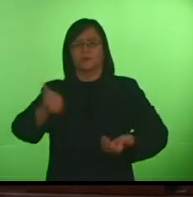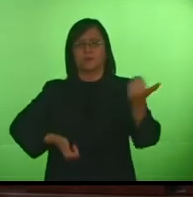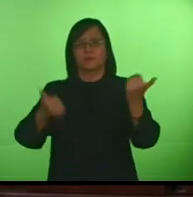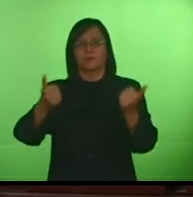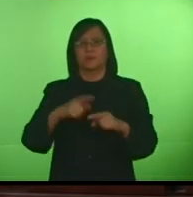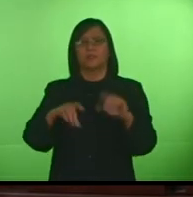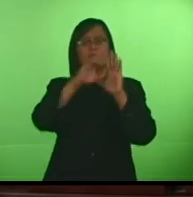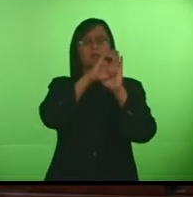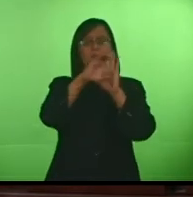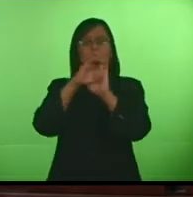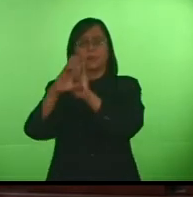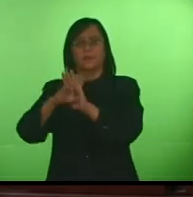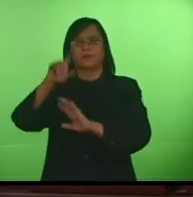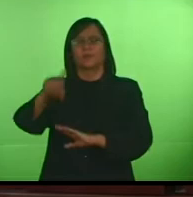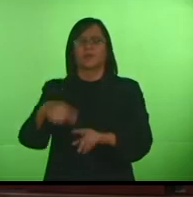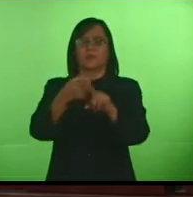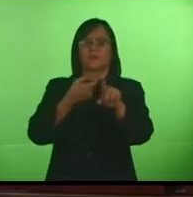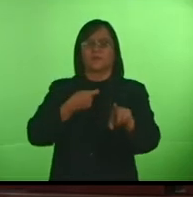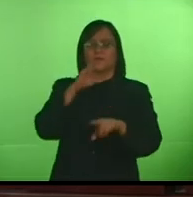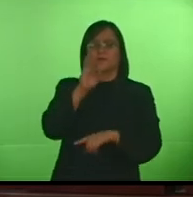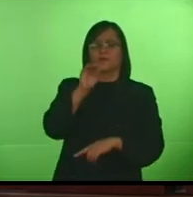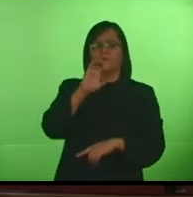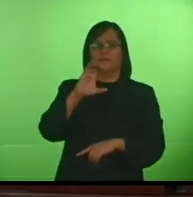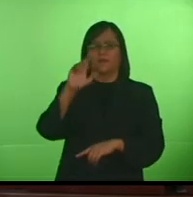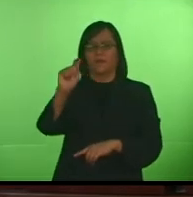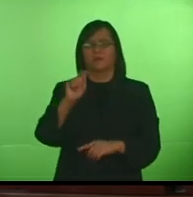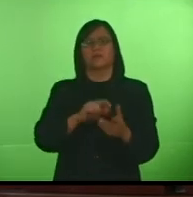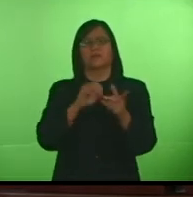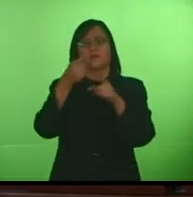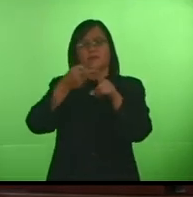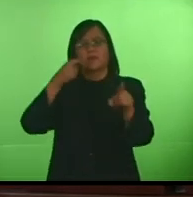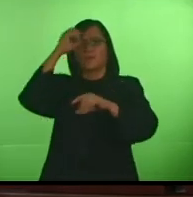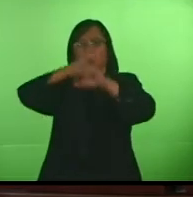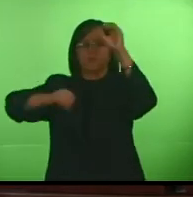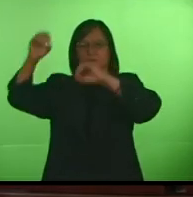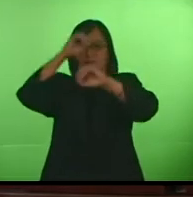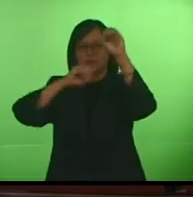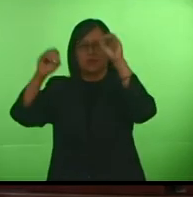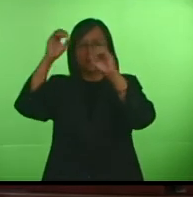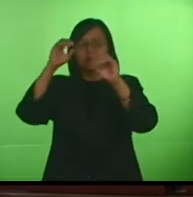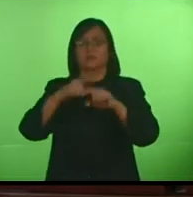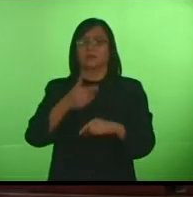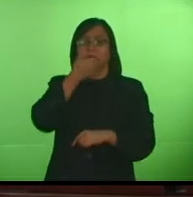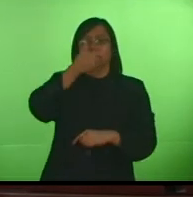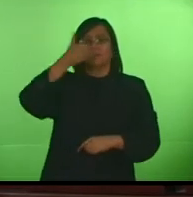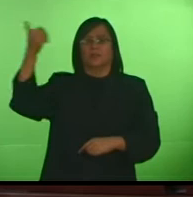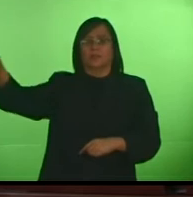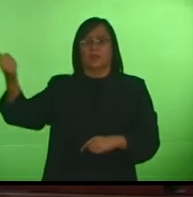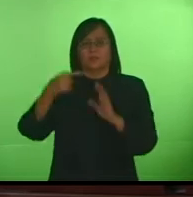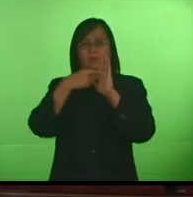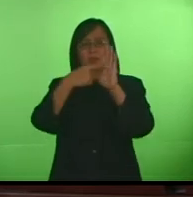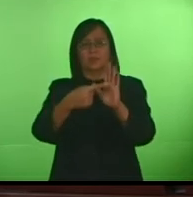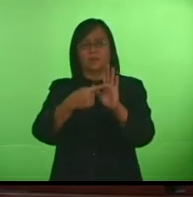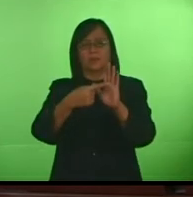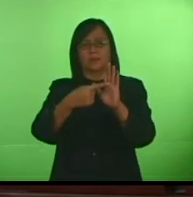could be of facts, examples, and observations. It is best to present proof in increasing order of